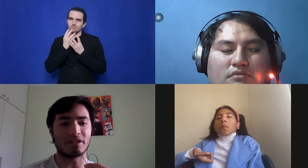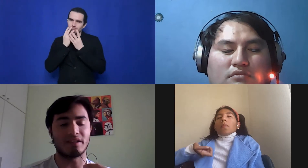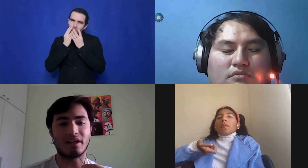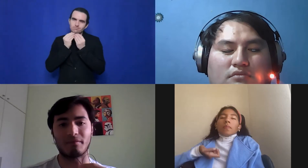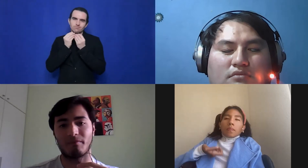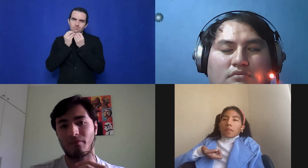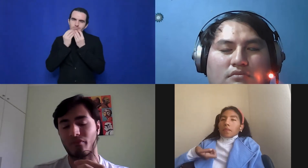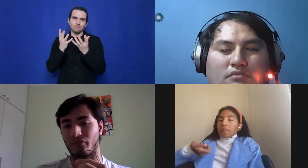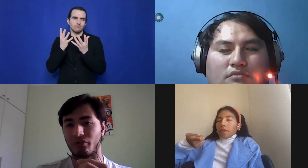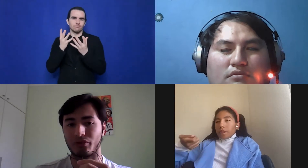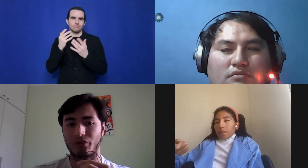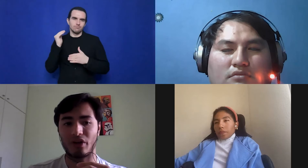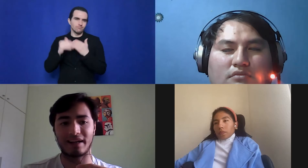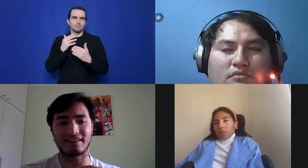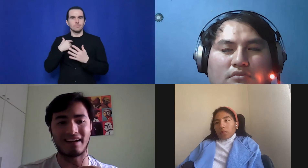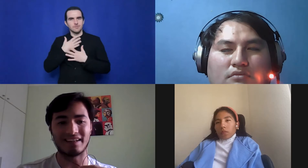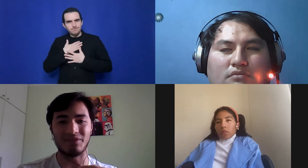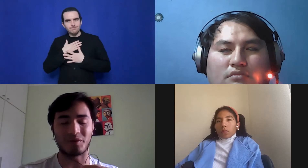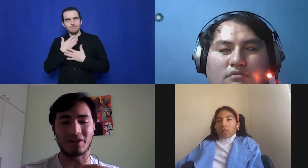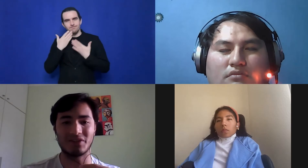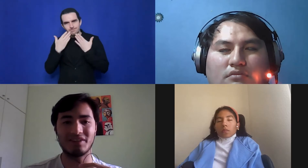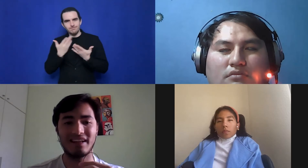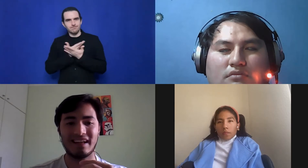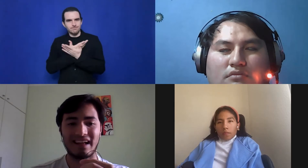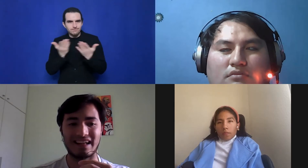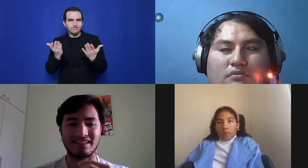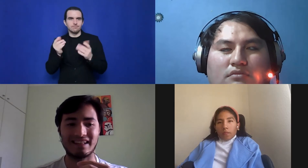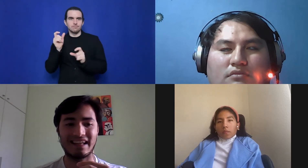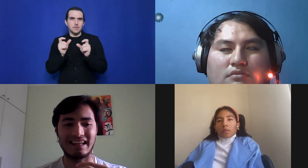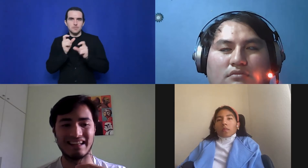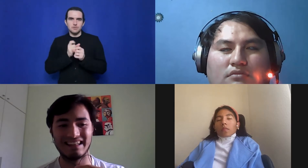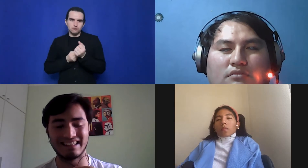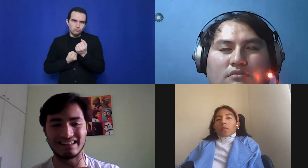support throughout the whole project, and also for the help